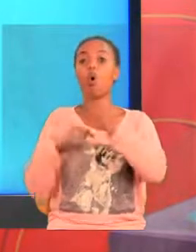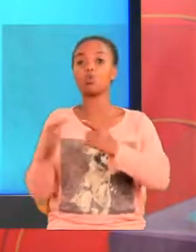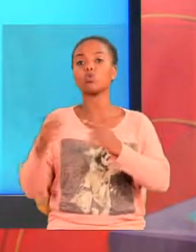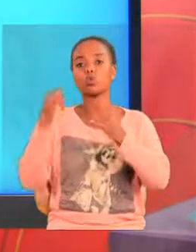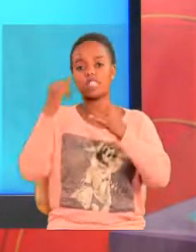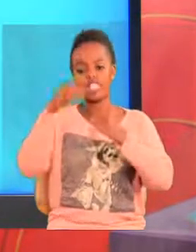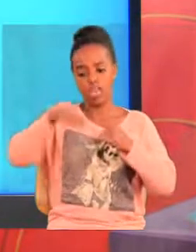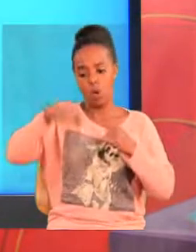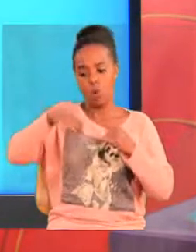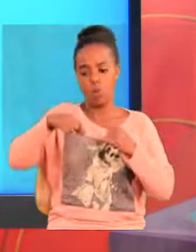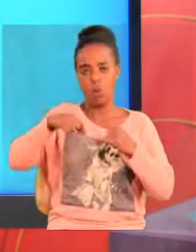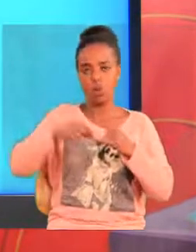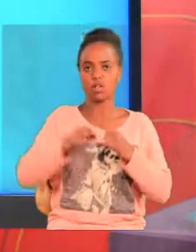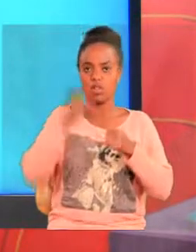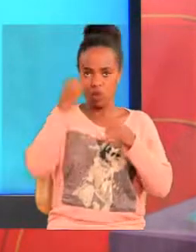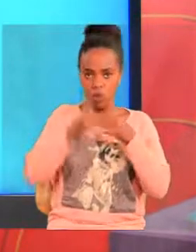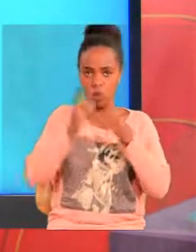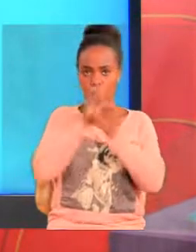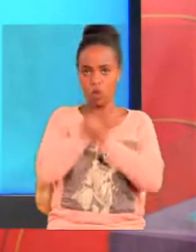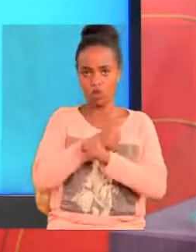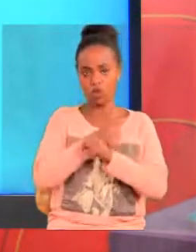argument form.